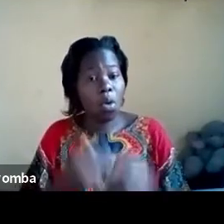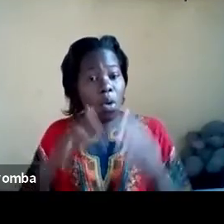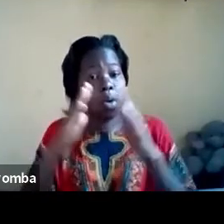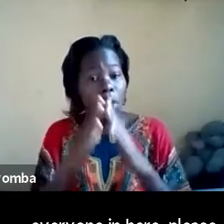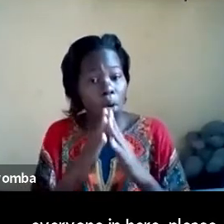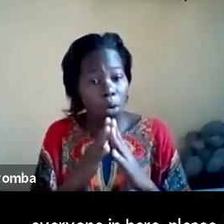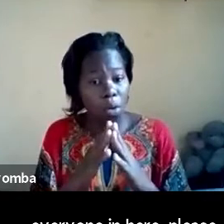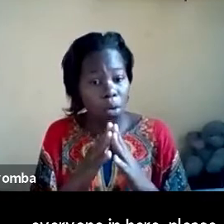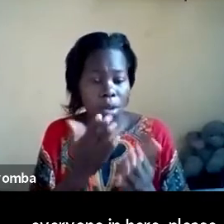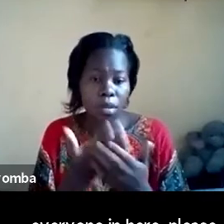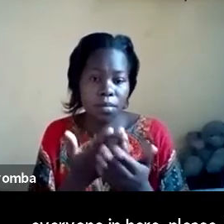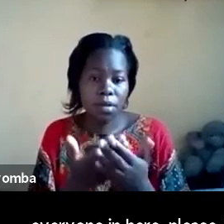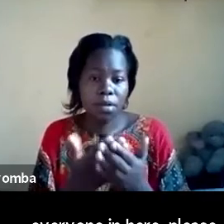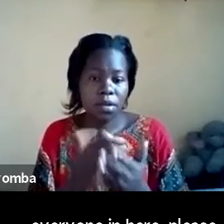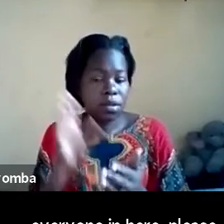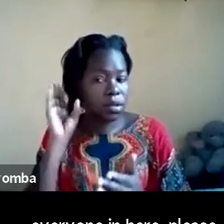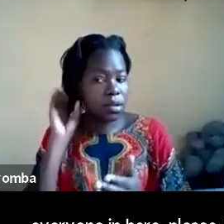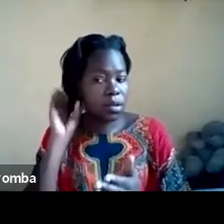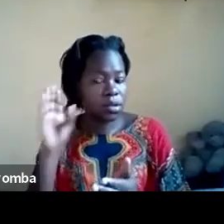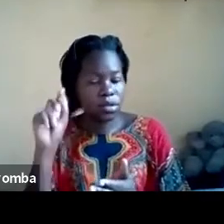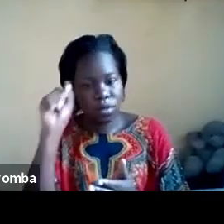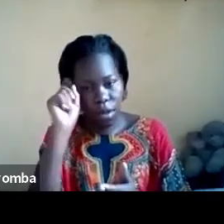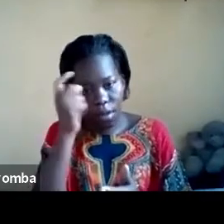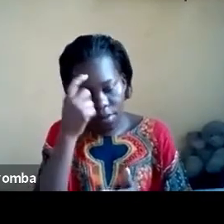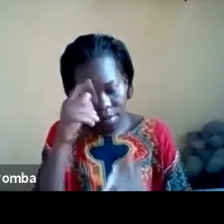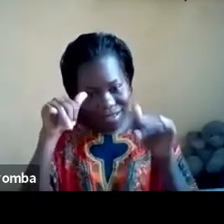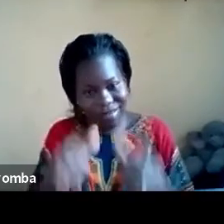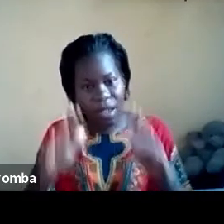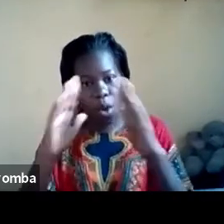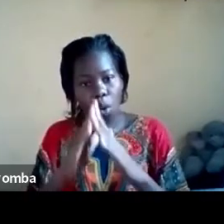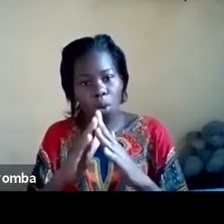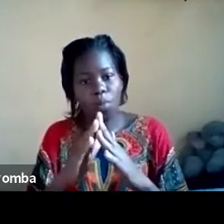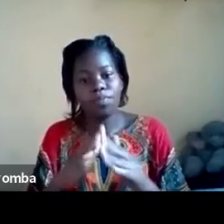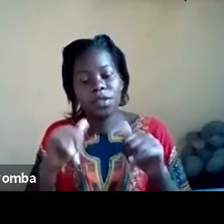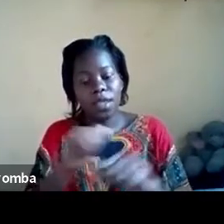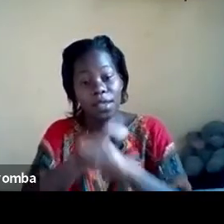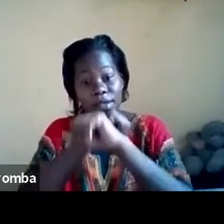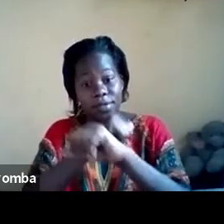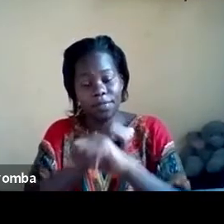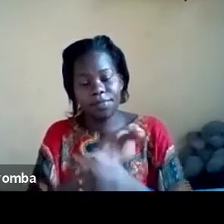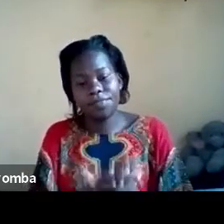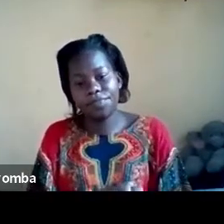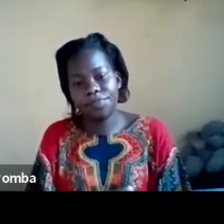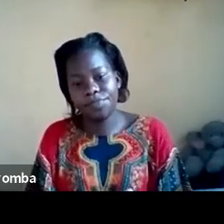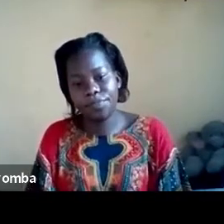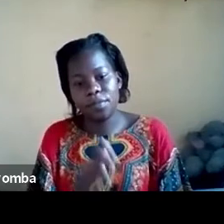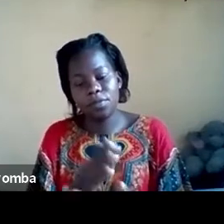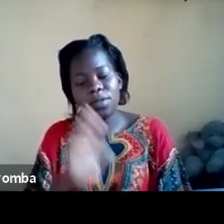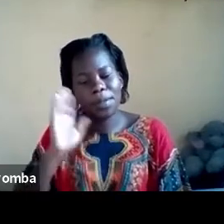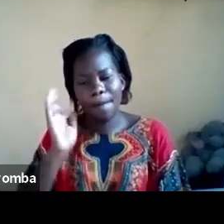please listen to the government, stay home, stay safe. It's terrible out there.